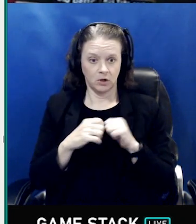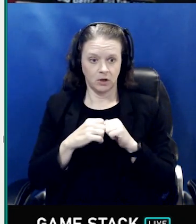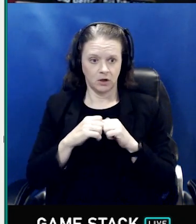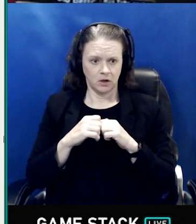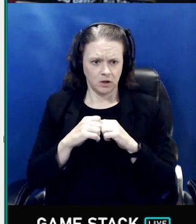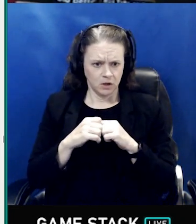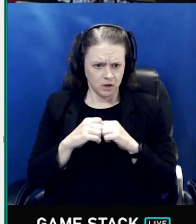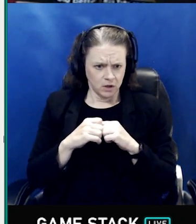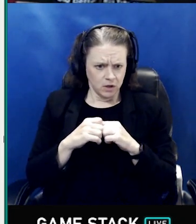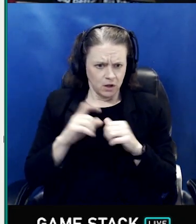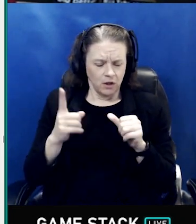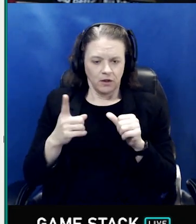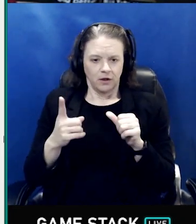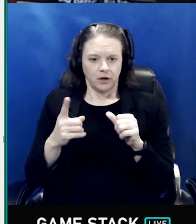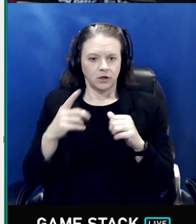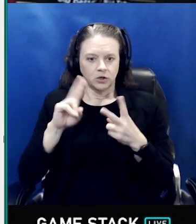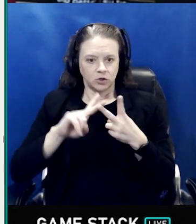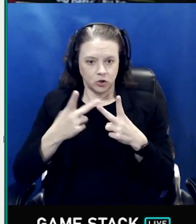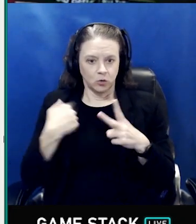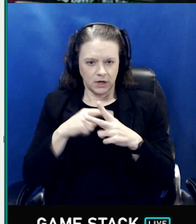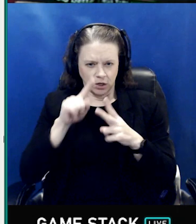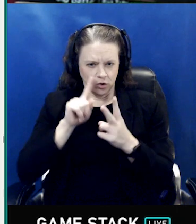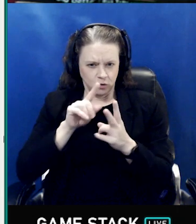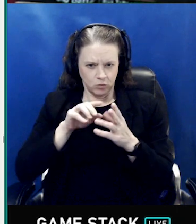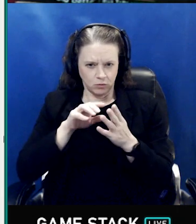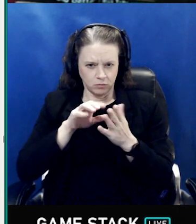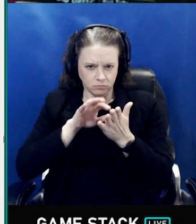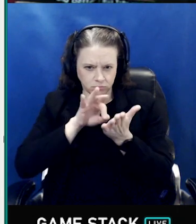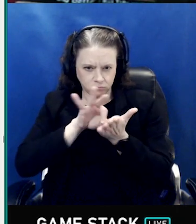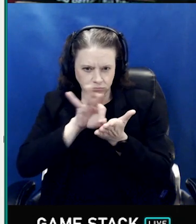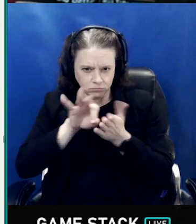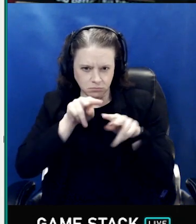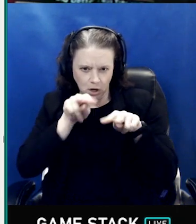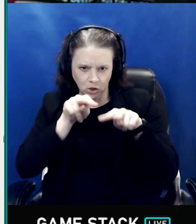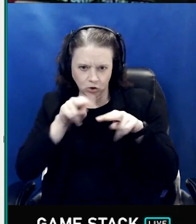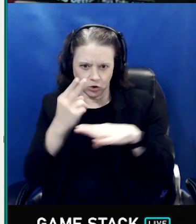successful, we need to analyze users' behavior. So using